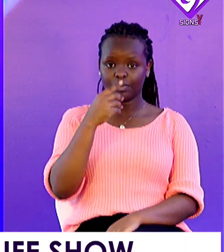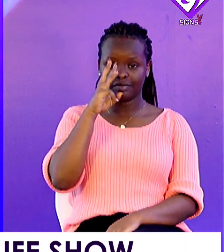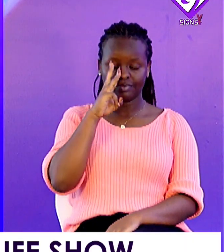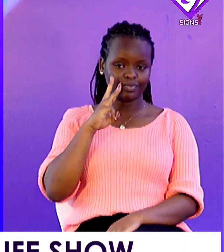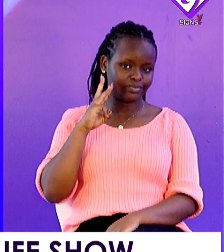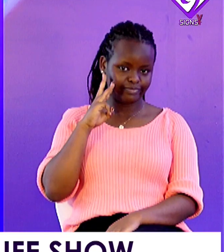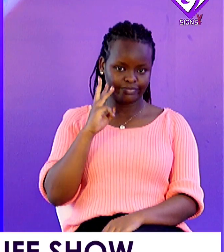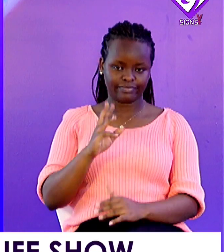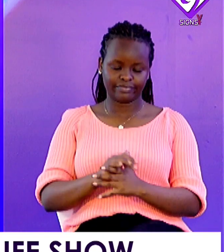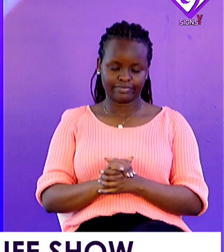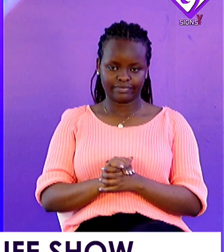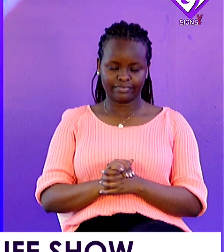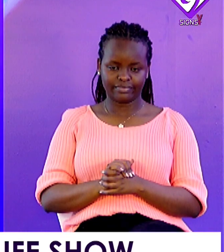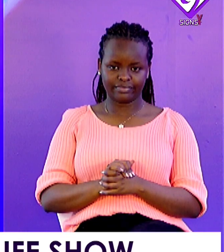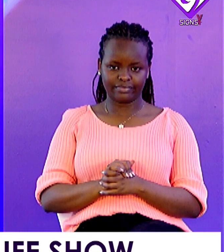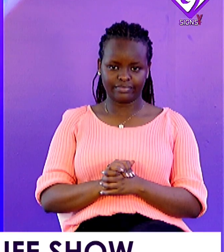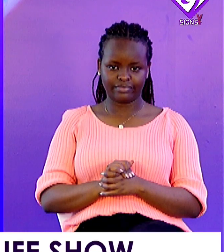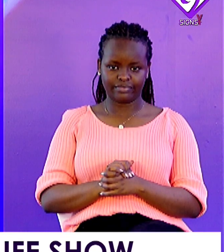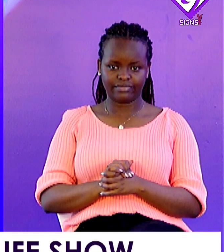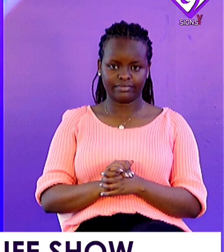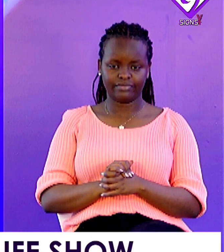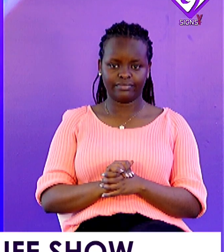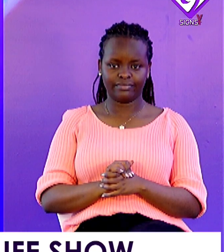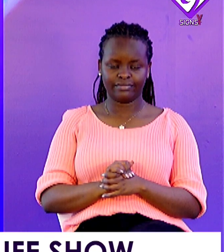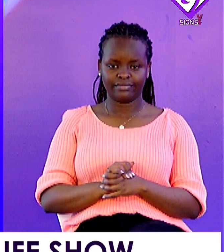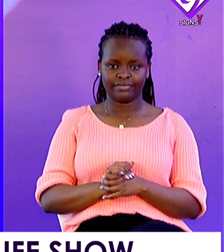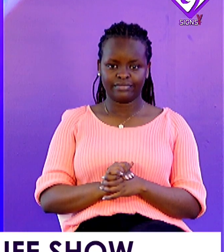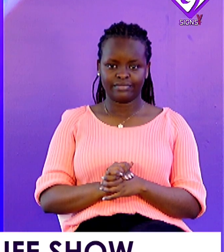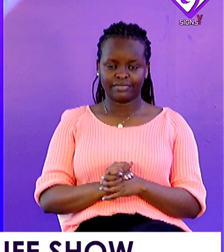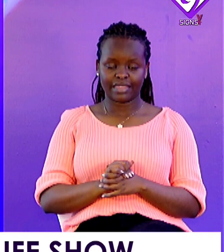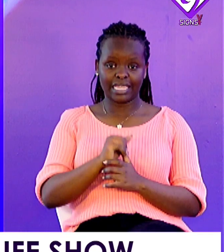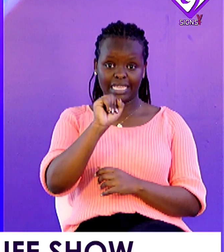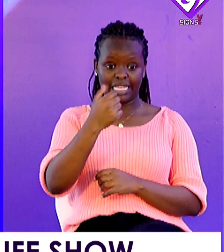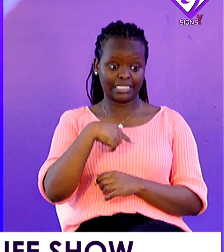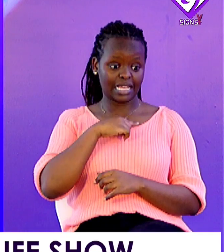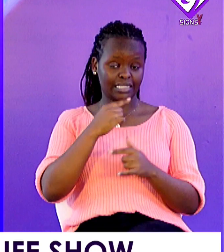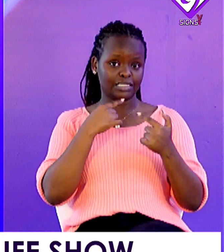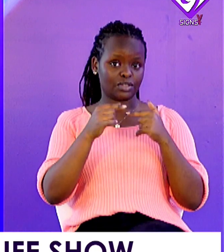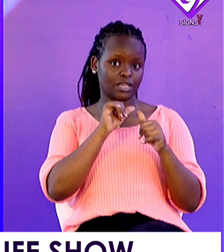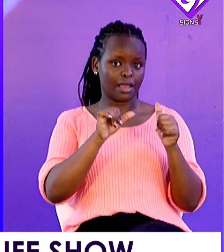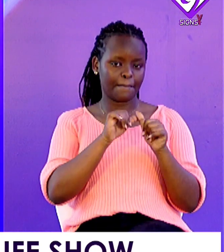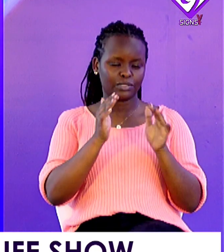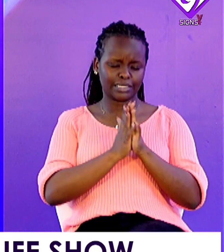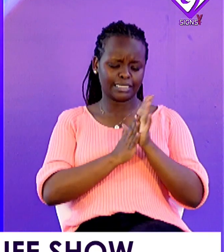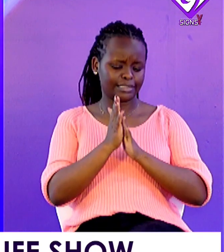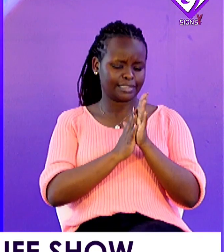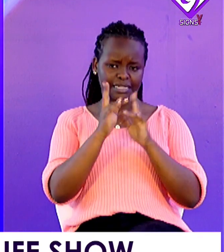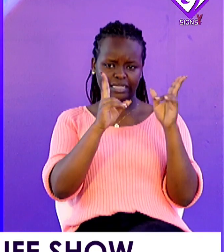guess who? Wanjangete. Yes, we are talking about an interesting topic